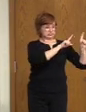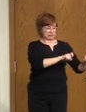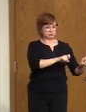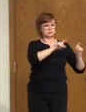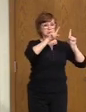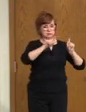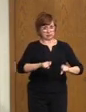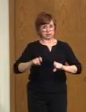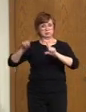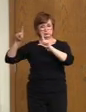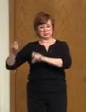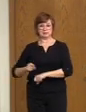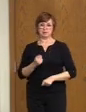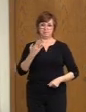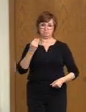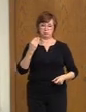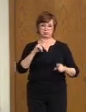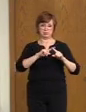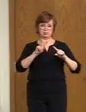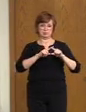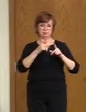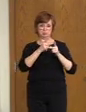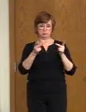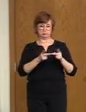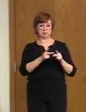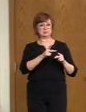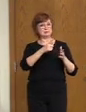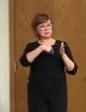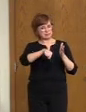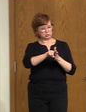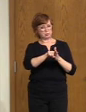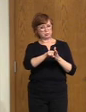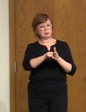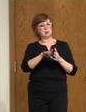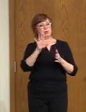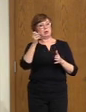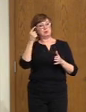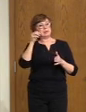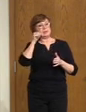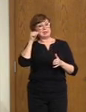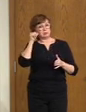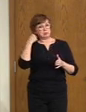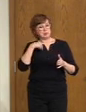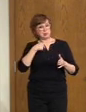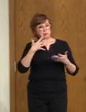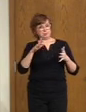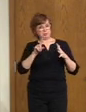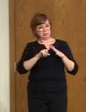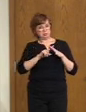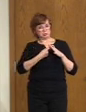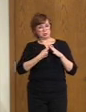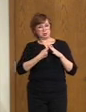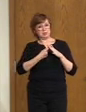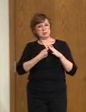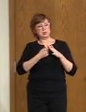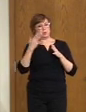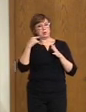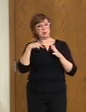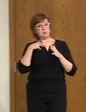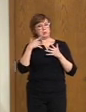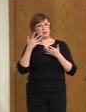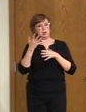will occur next week. We basically already started yesterday by receiving just